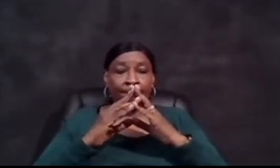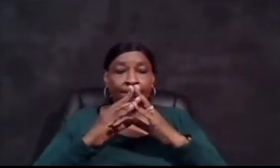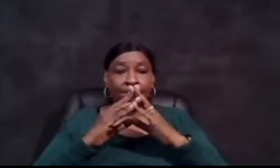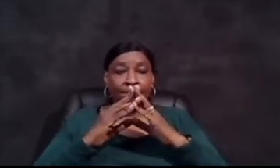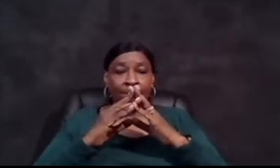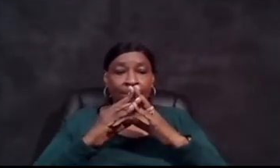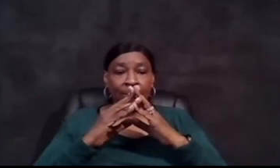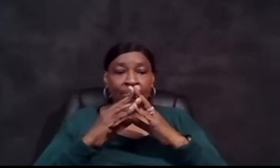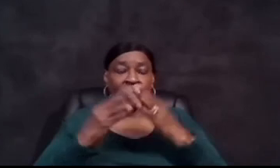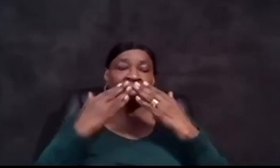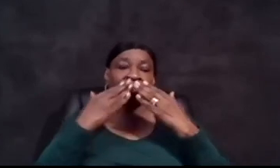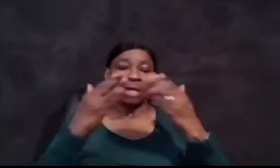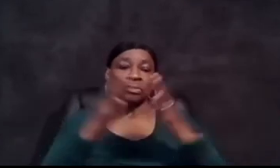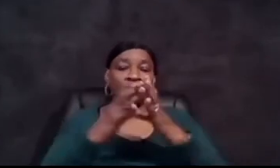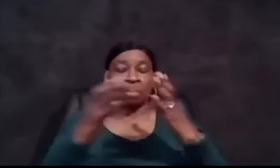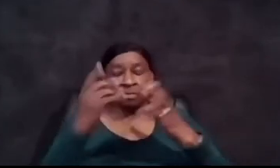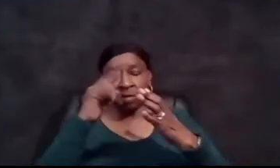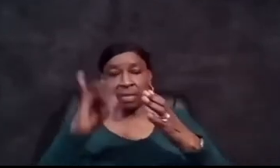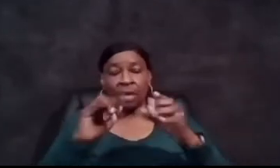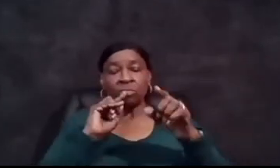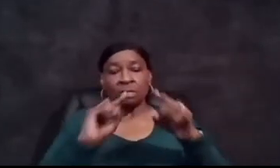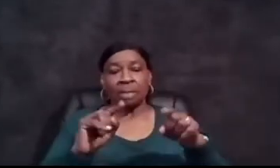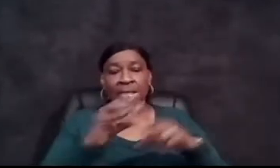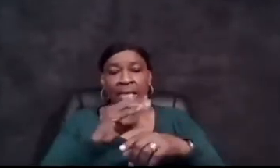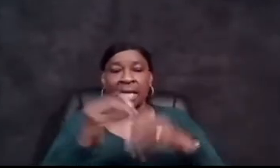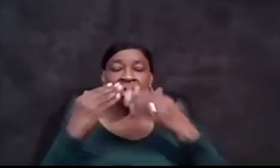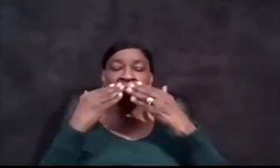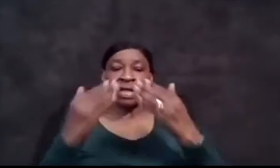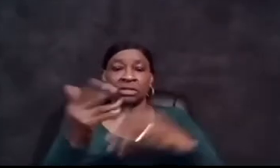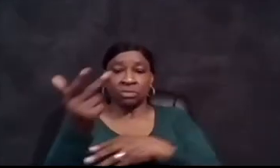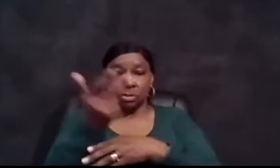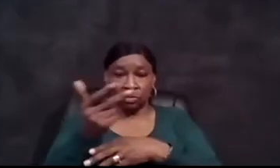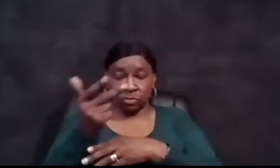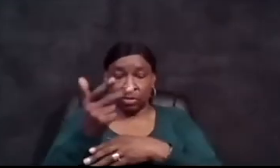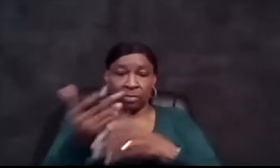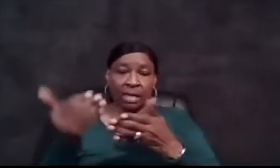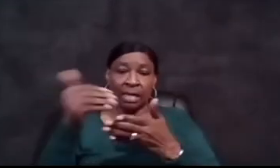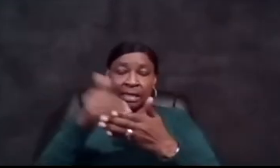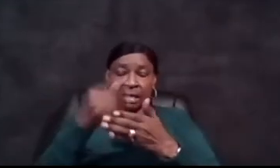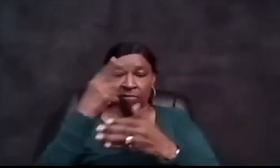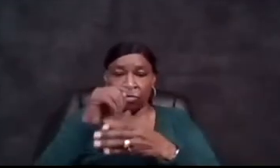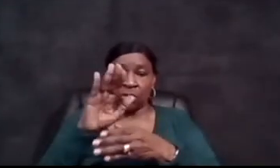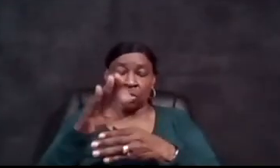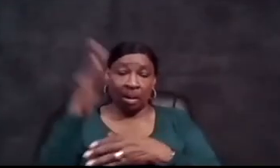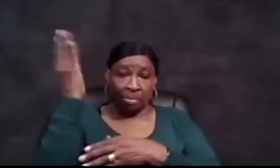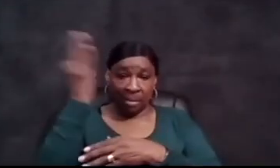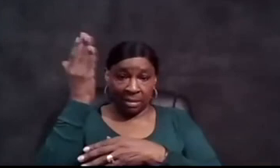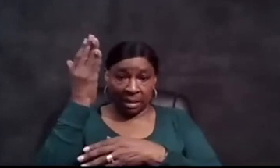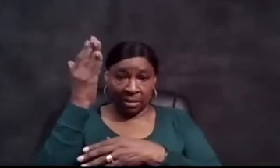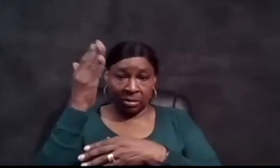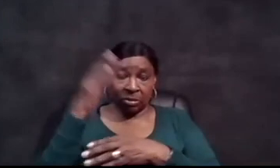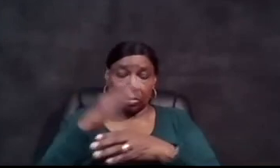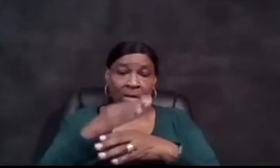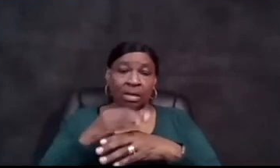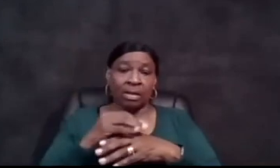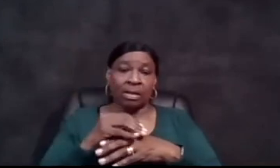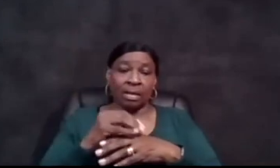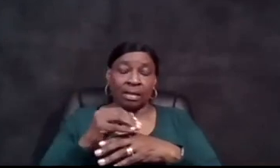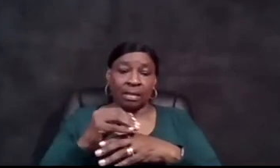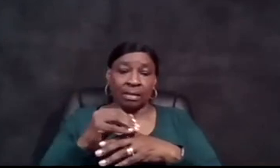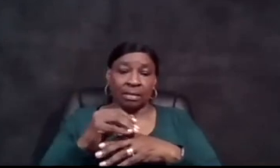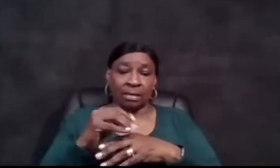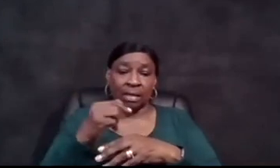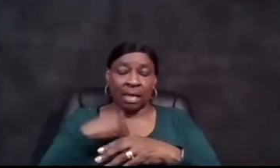Yeah, thanks so much, Jenna, for that response. And thanks to the three of you again for your presentations. I'm cognizant of time. So I just